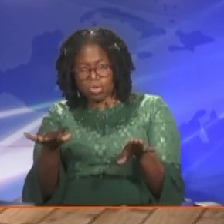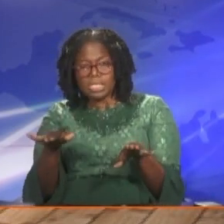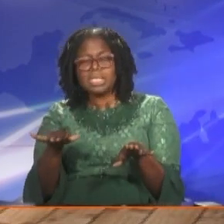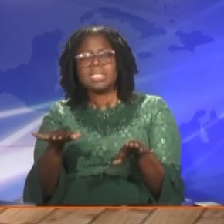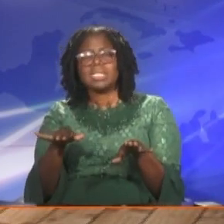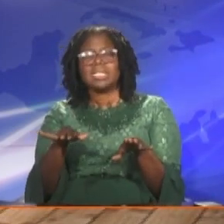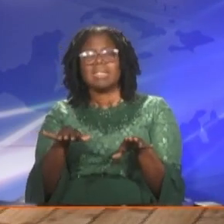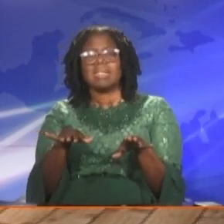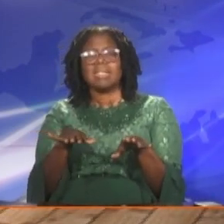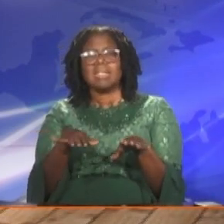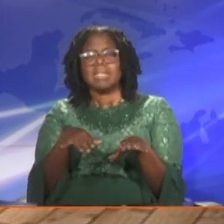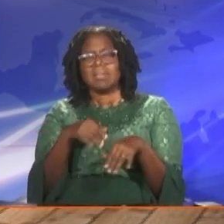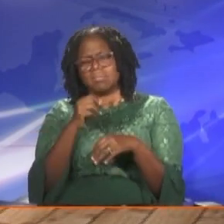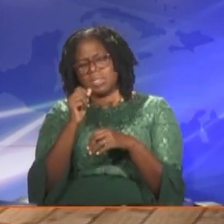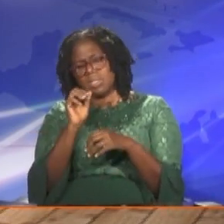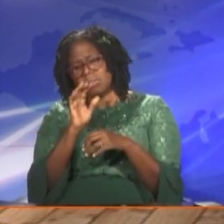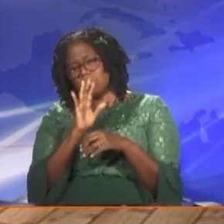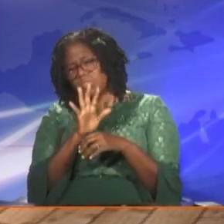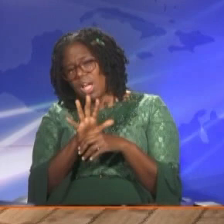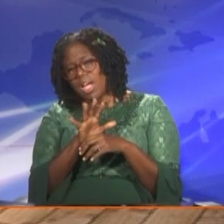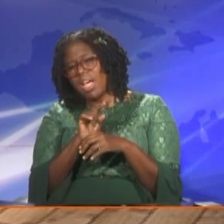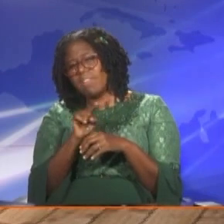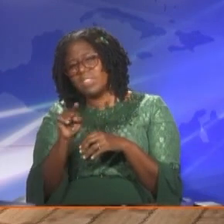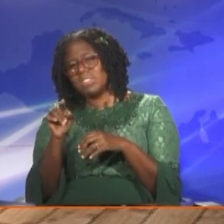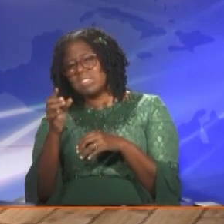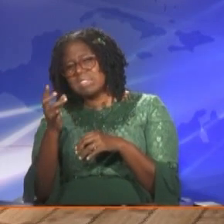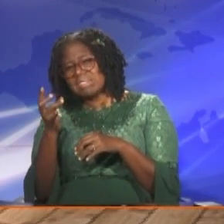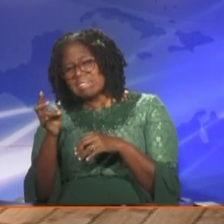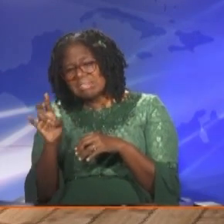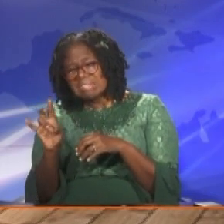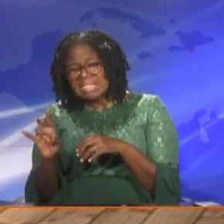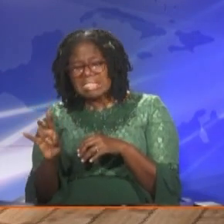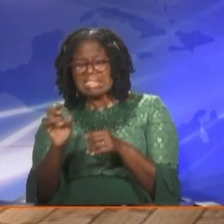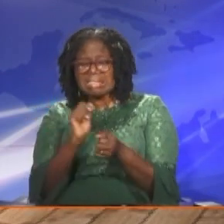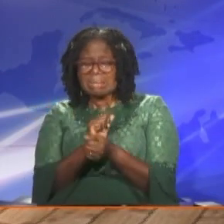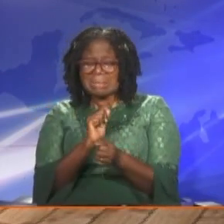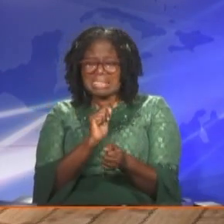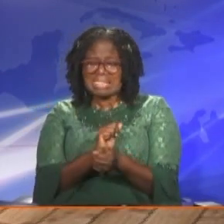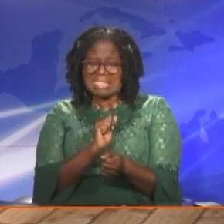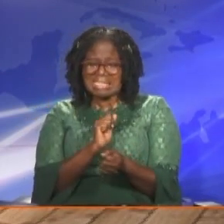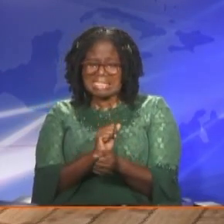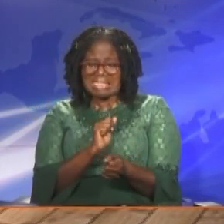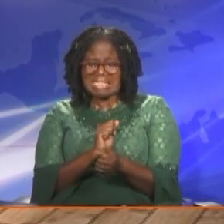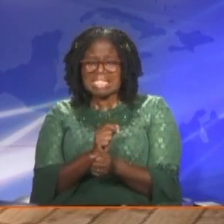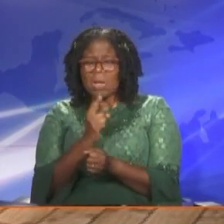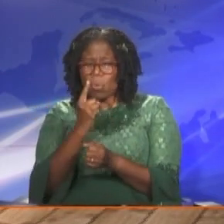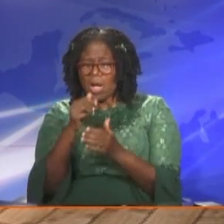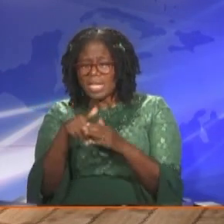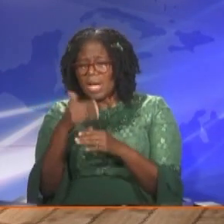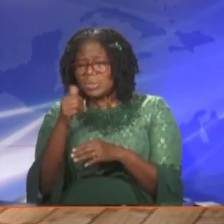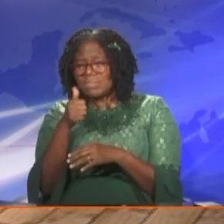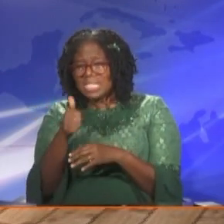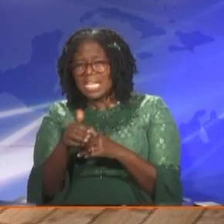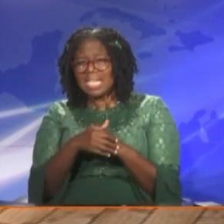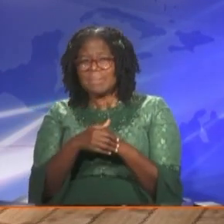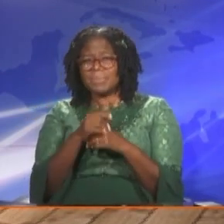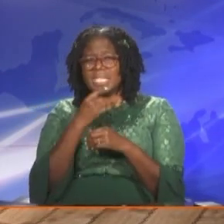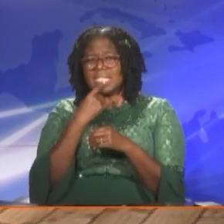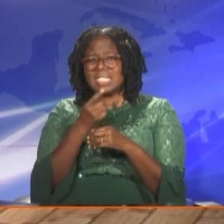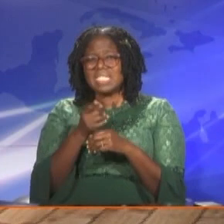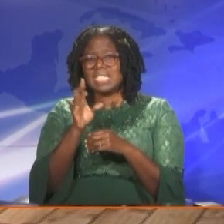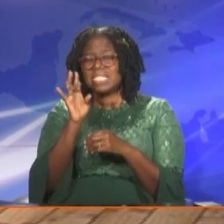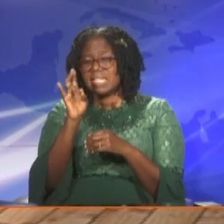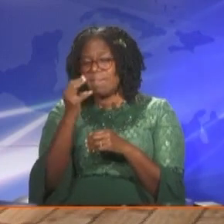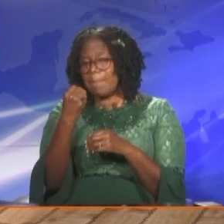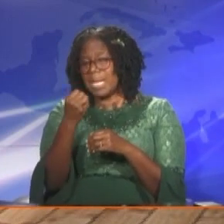17. So that's quite alarming in terms of numbers. From that, approximately 97 million are